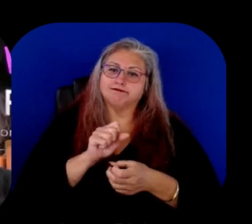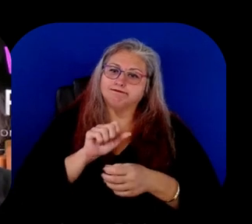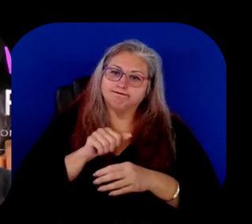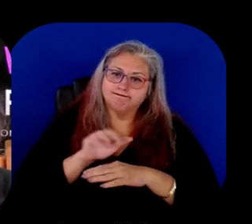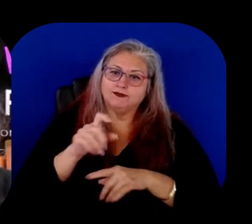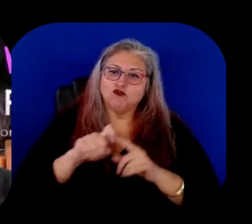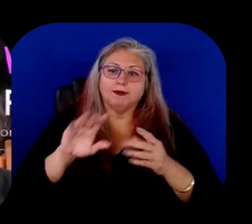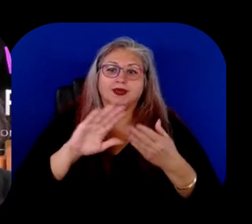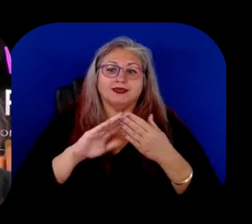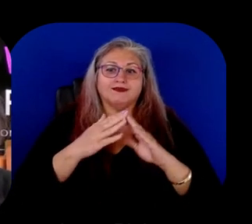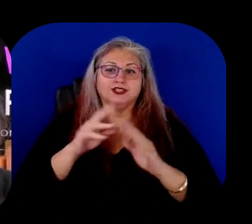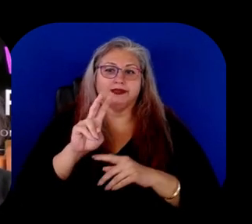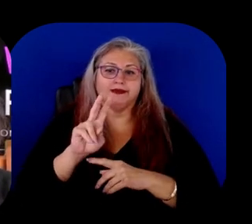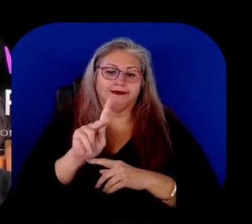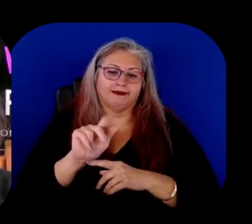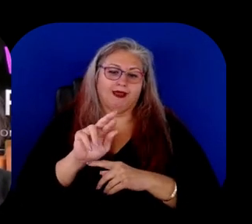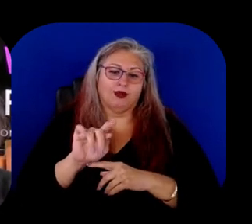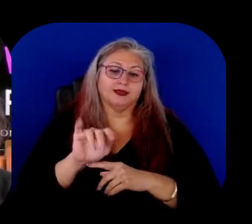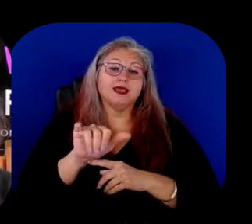from the village of Karatia.